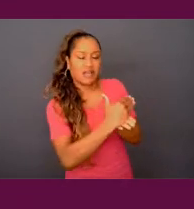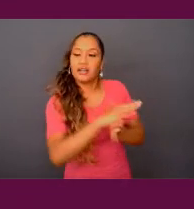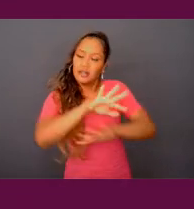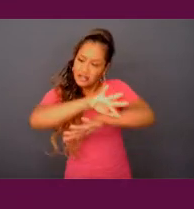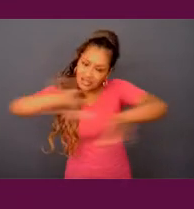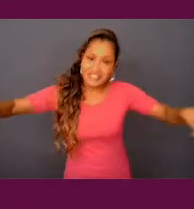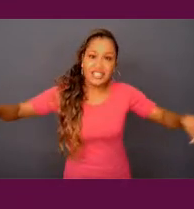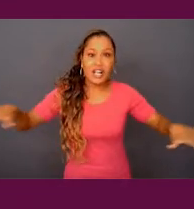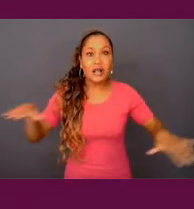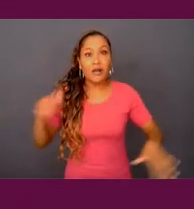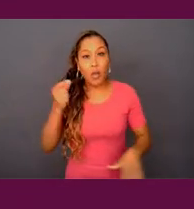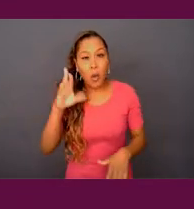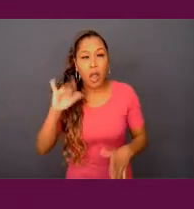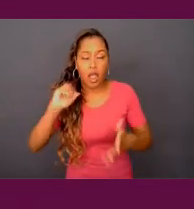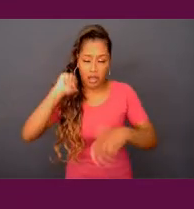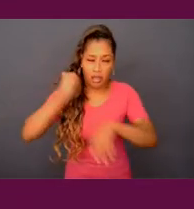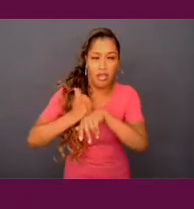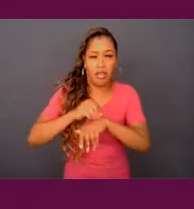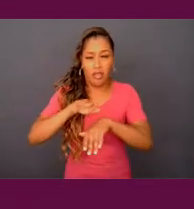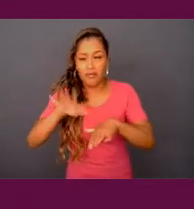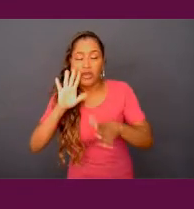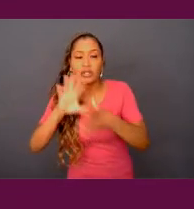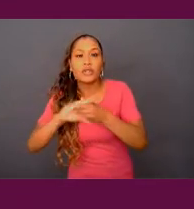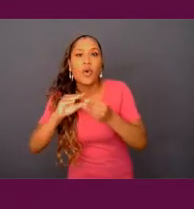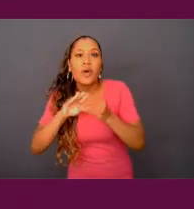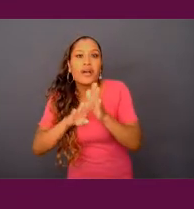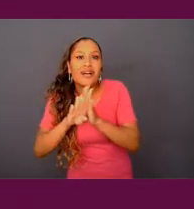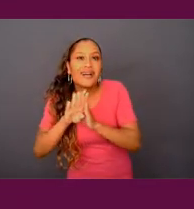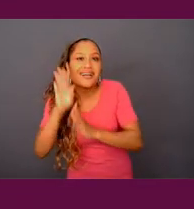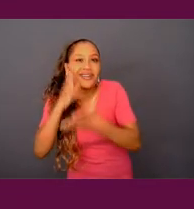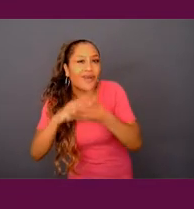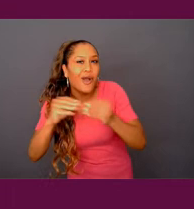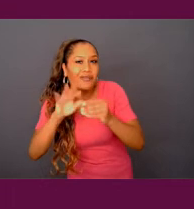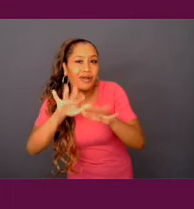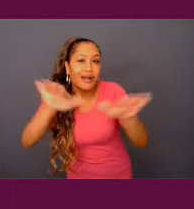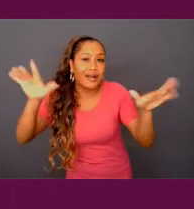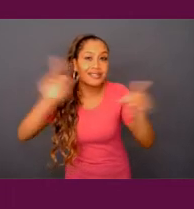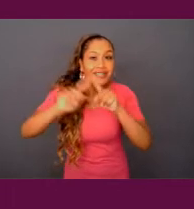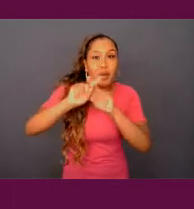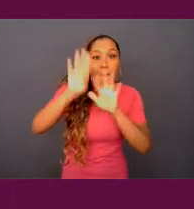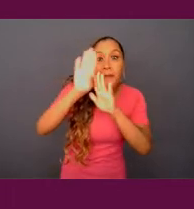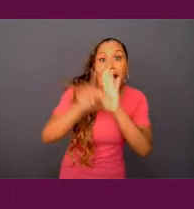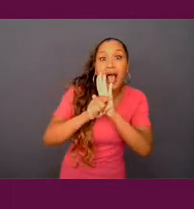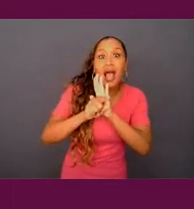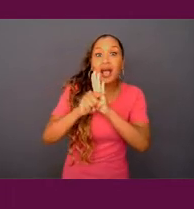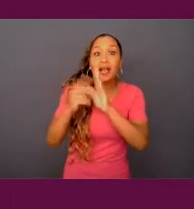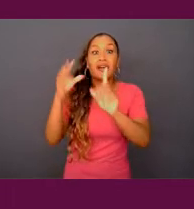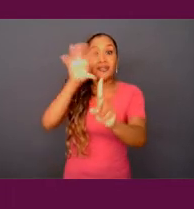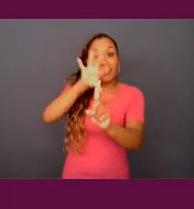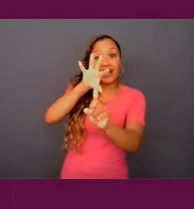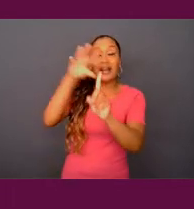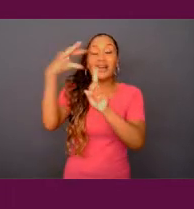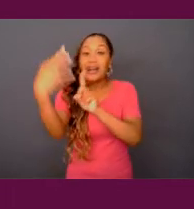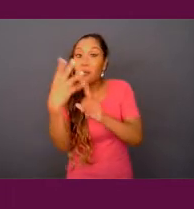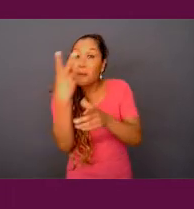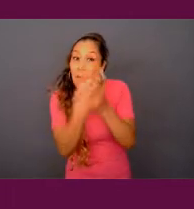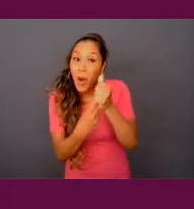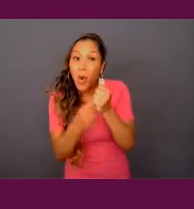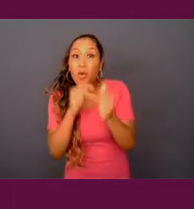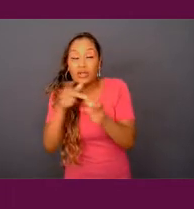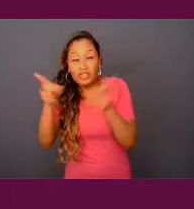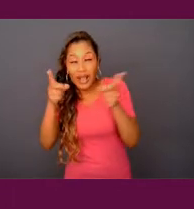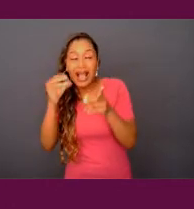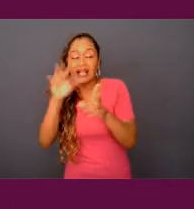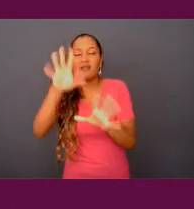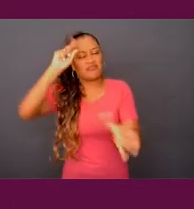she is laying for emerging storytellers of all backgrounds, in front of and behind the camera, is deeply intentional